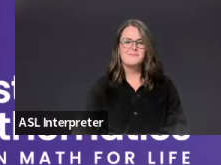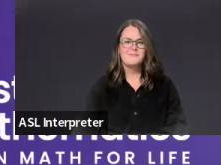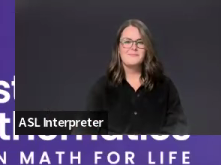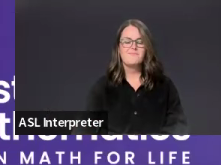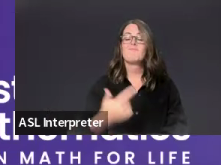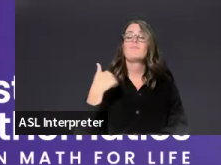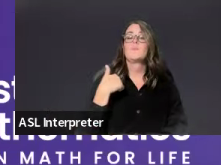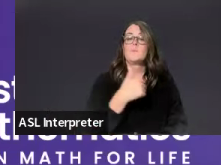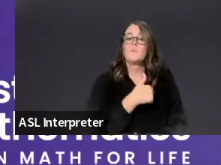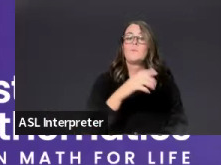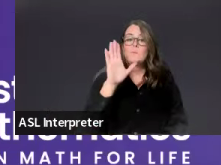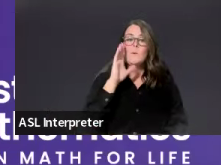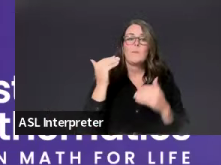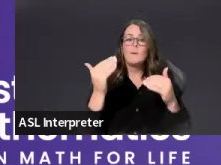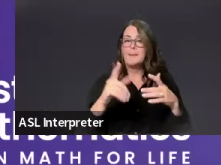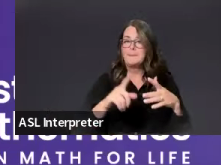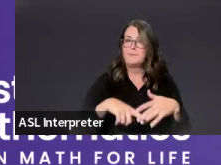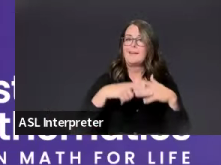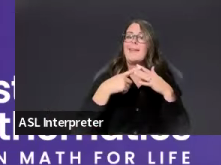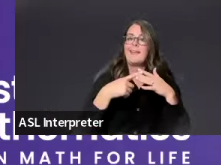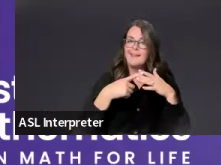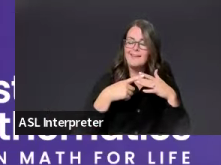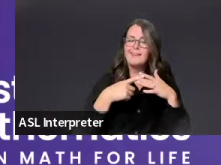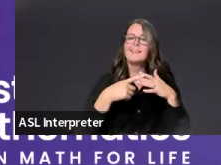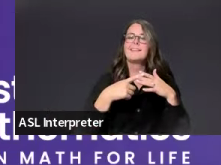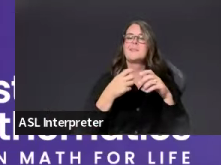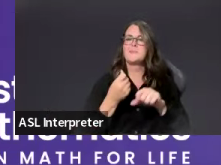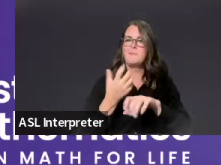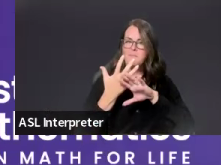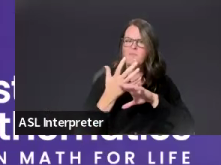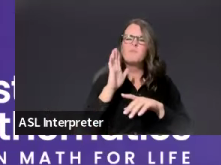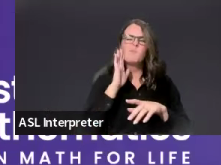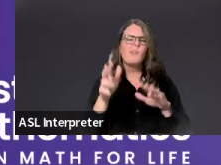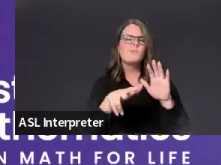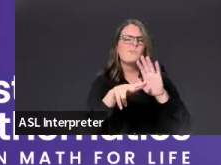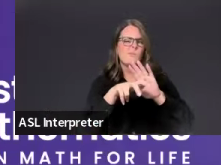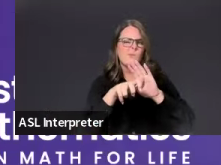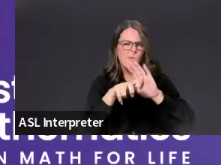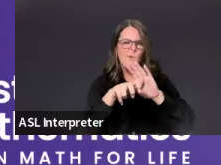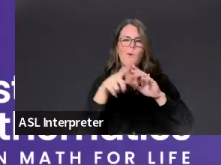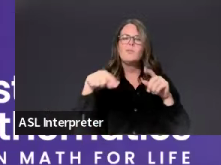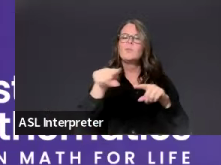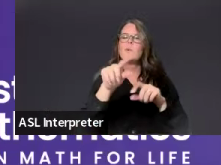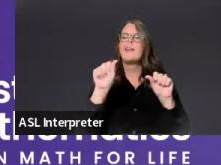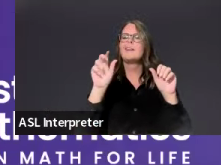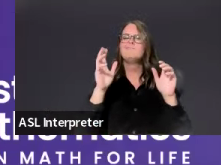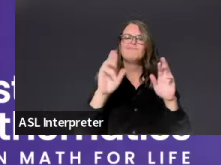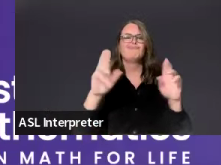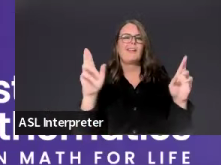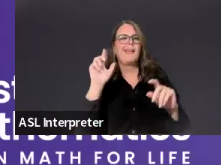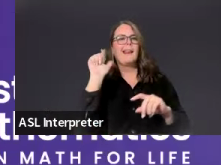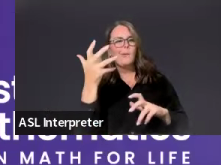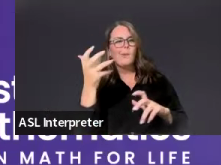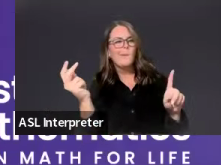We are going to begin our webinar. We are going to record this so that people can be able to view it on demand later.